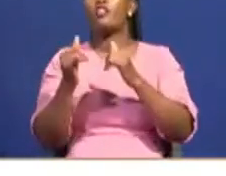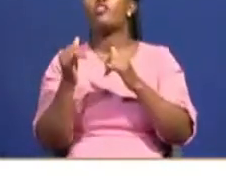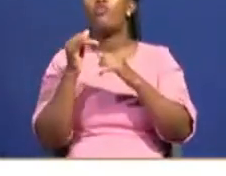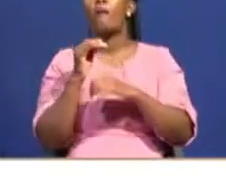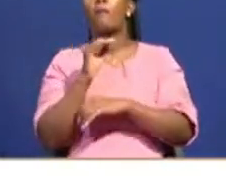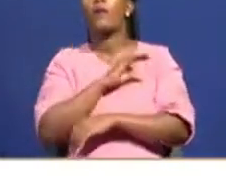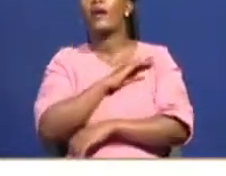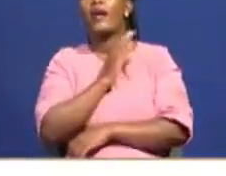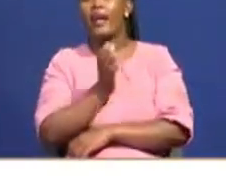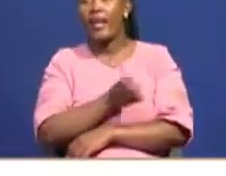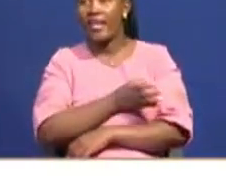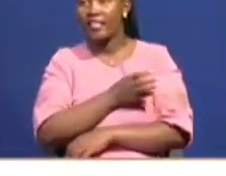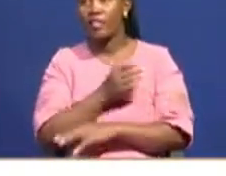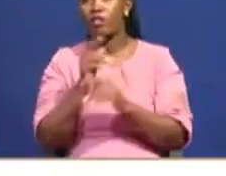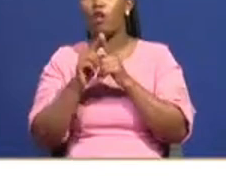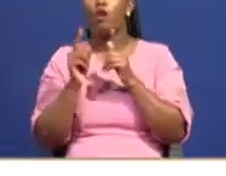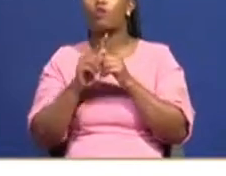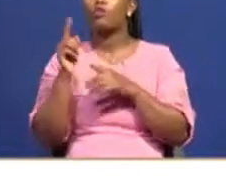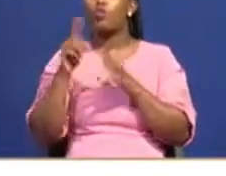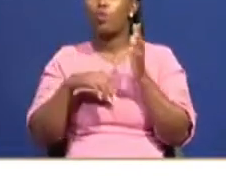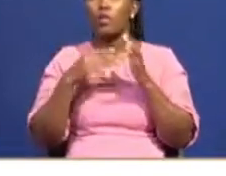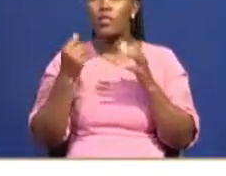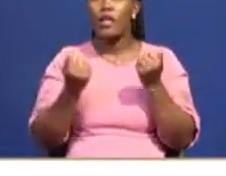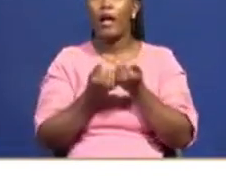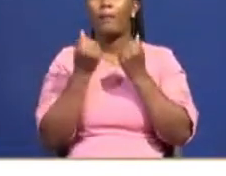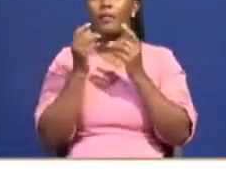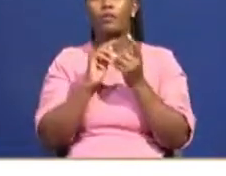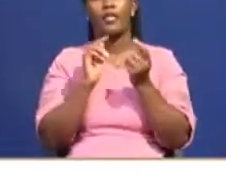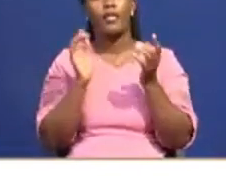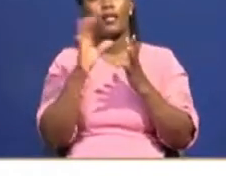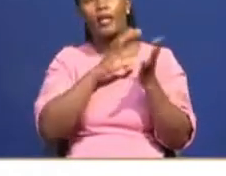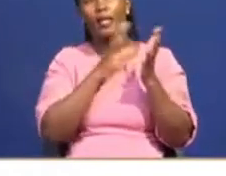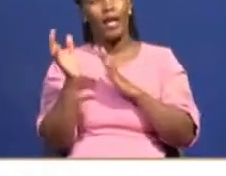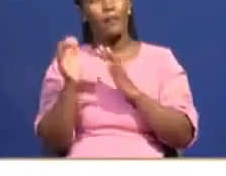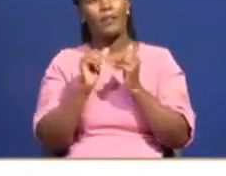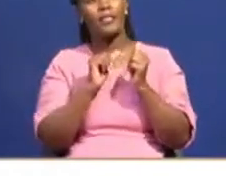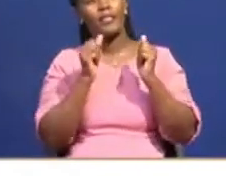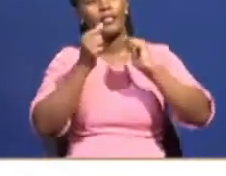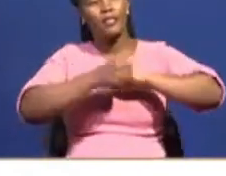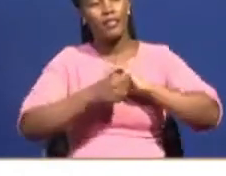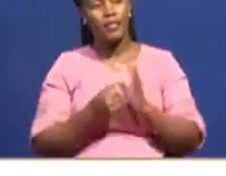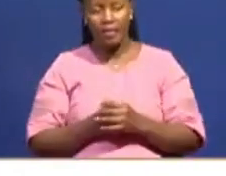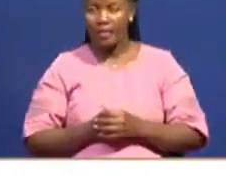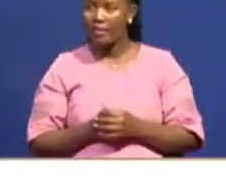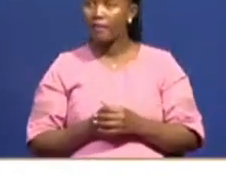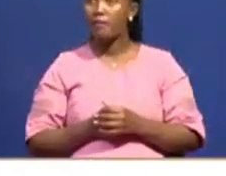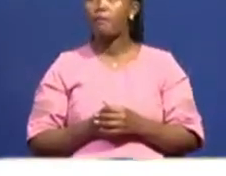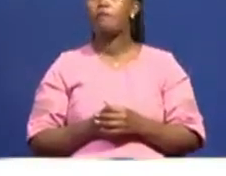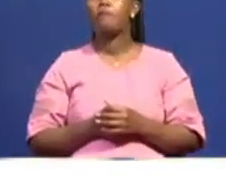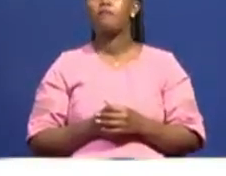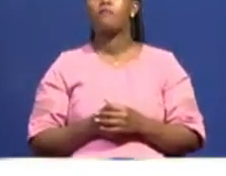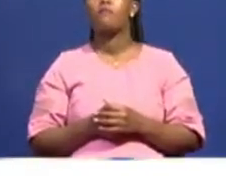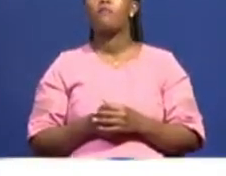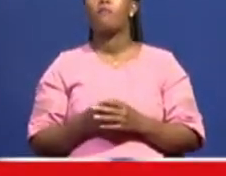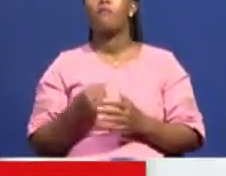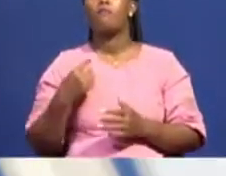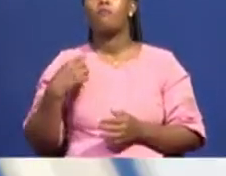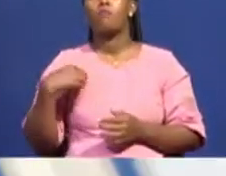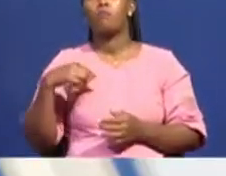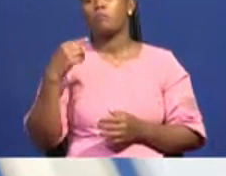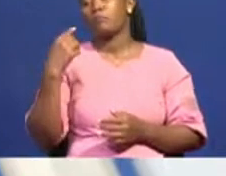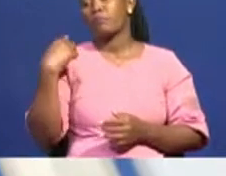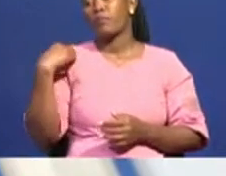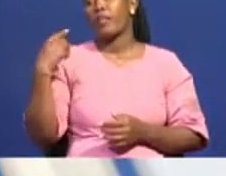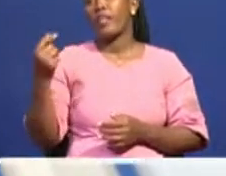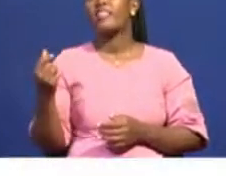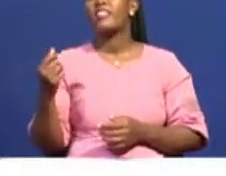what role they play in combating climate change as we wind up? Yes. So I think we, as much as we've seen recently, a